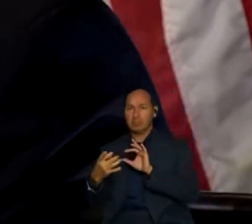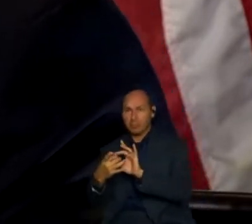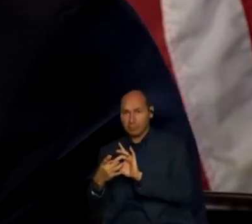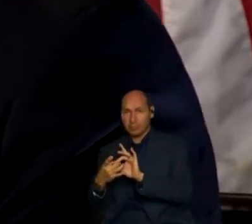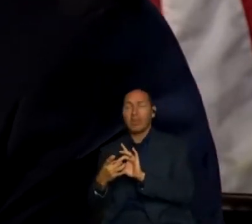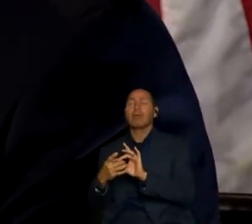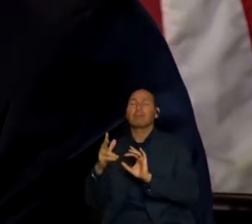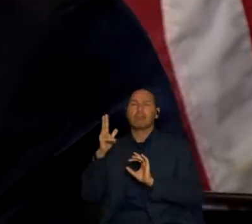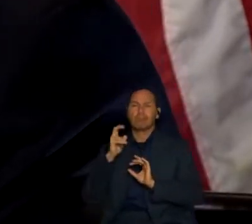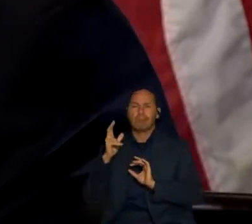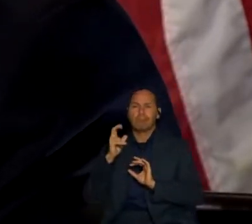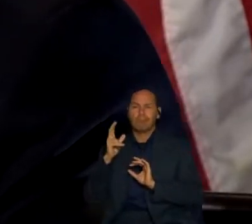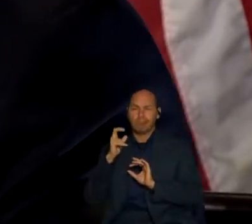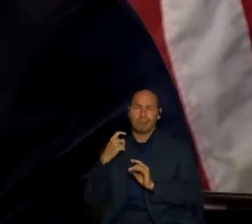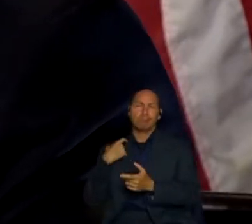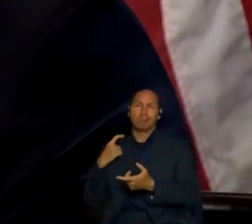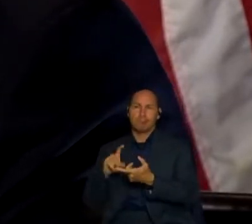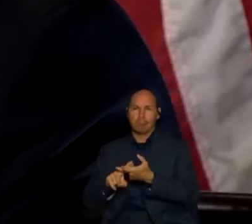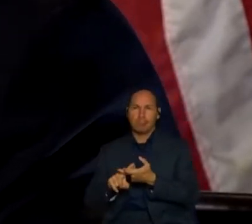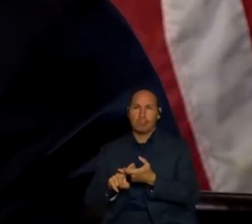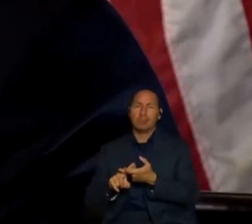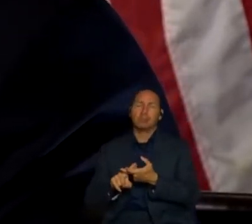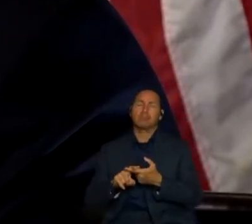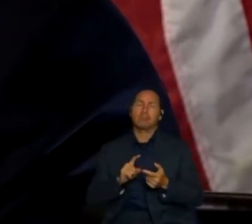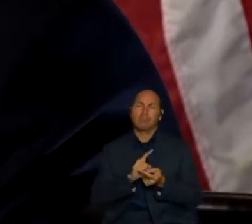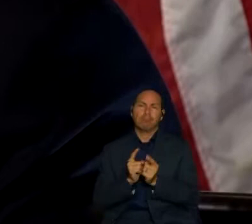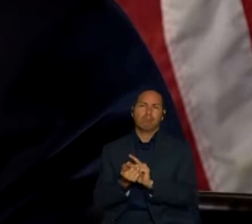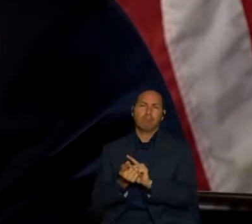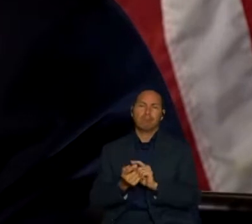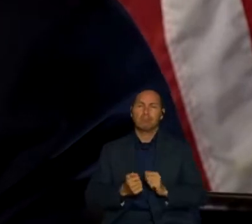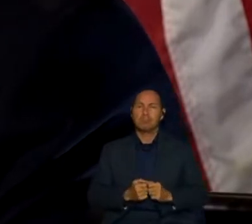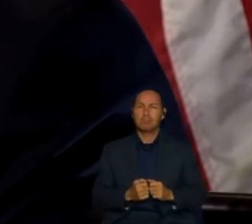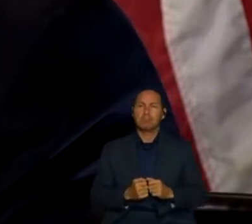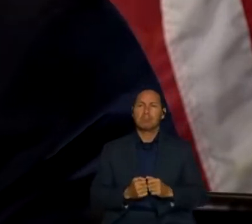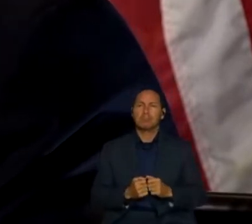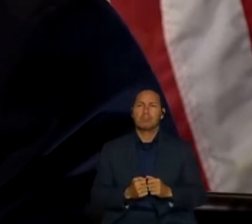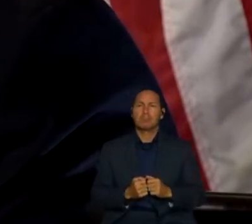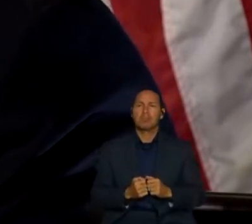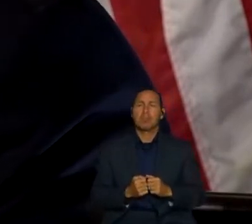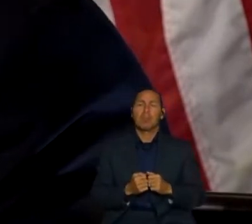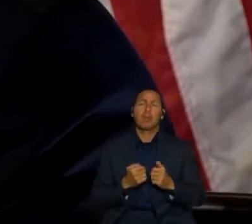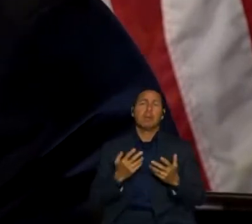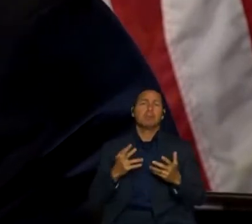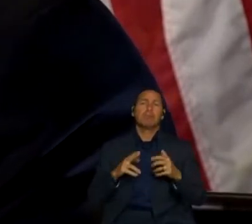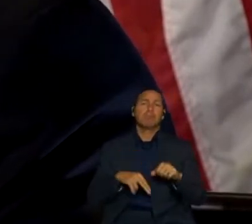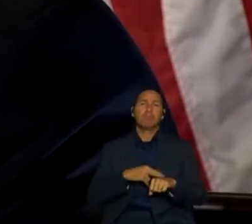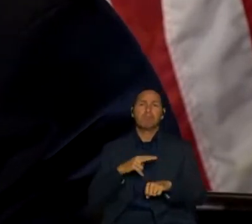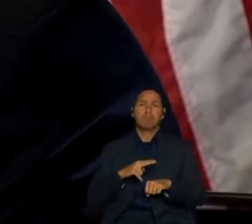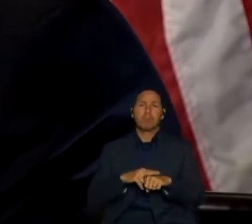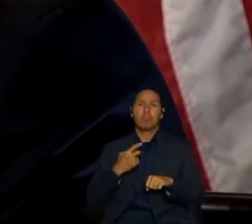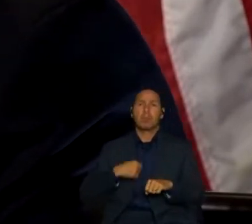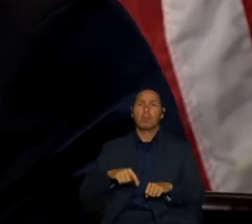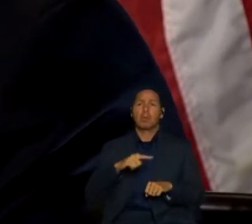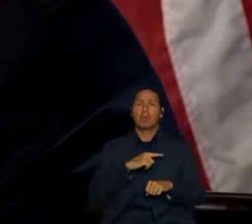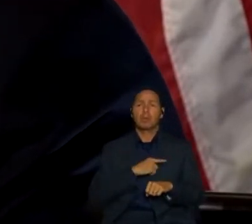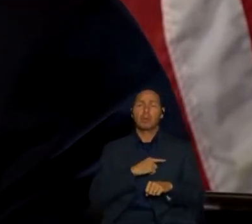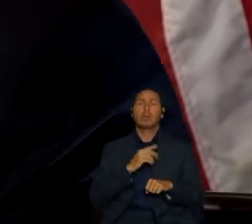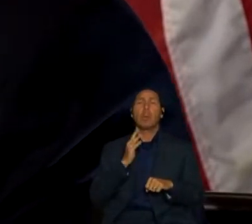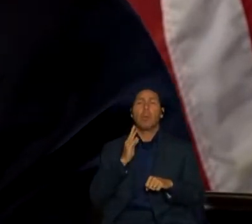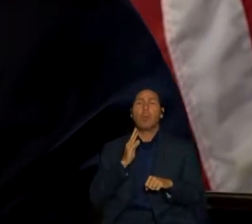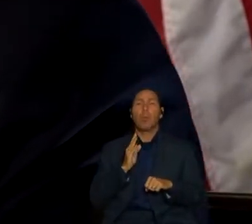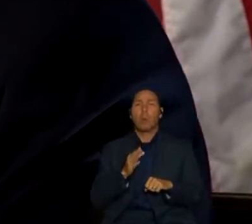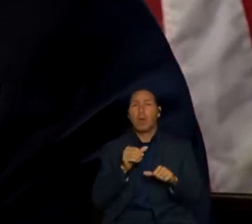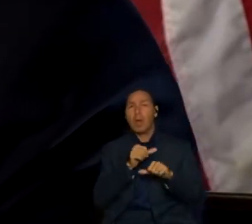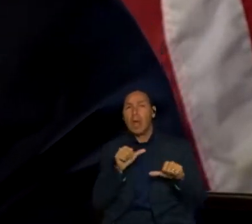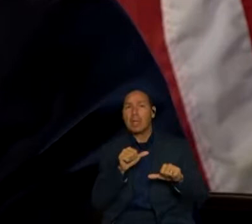Spanish simultaneous translation. And as usual, we'll be handling any questions